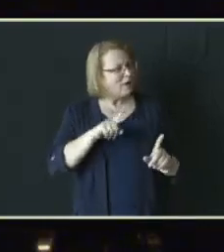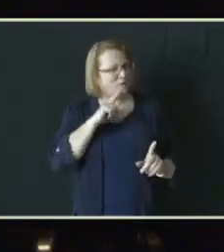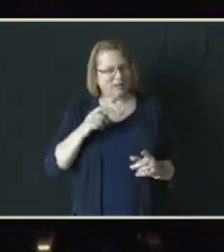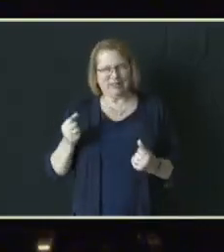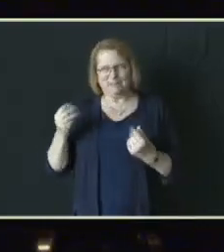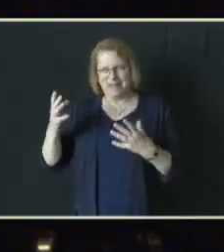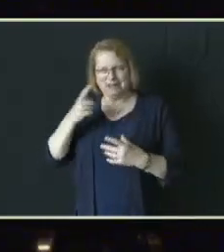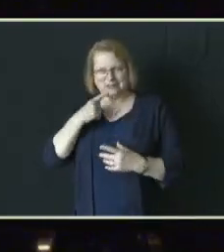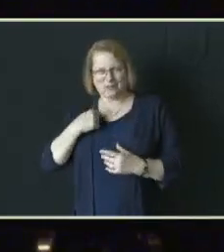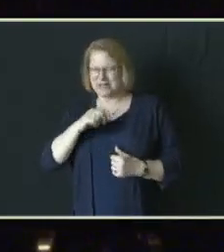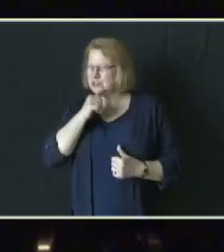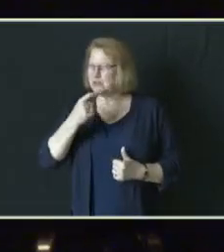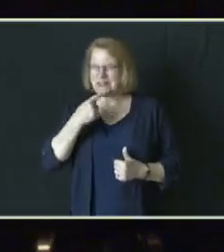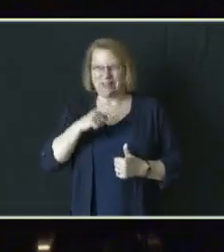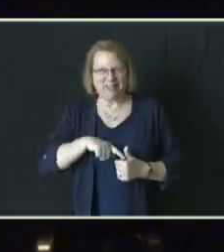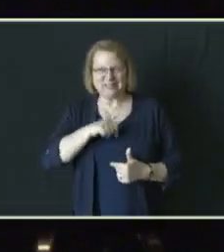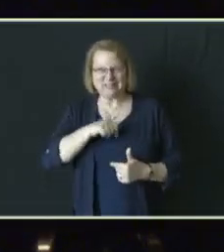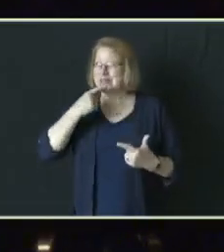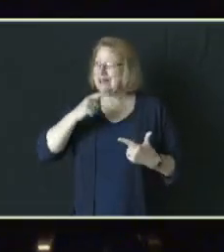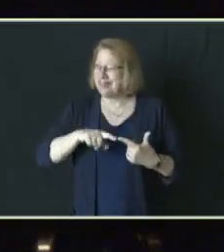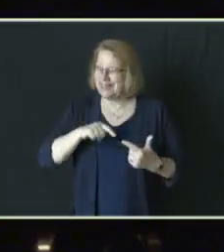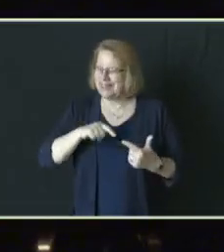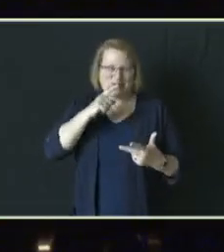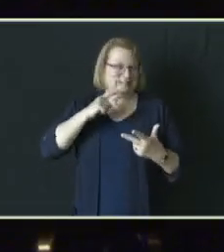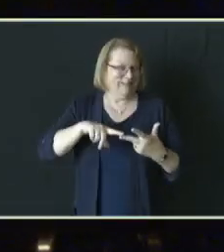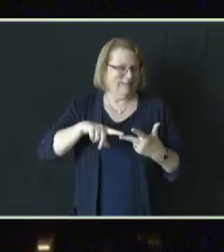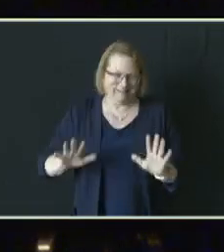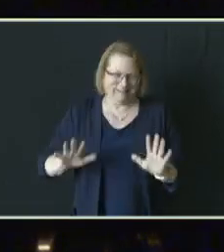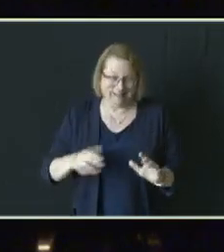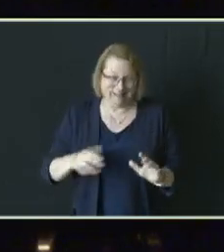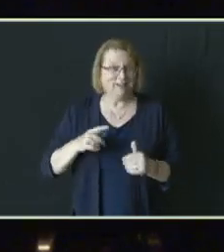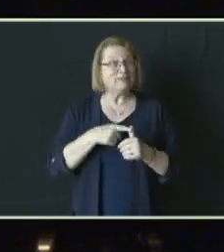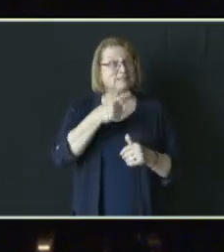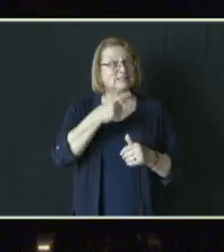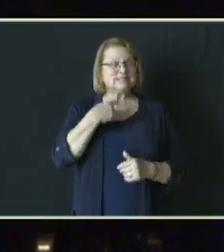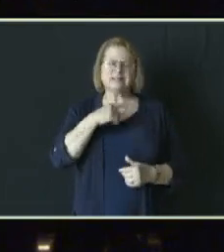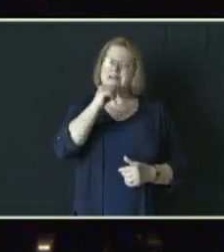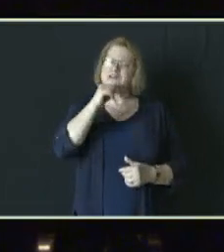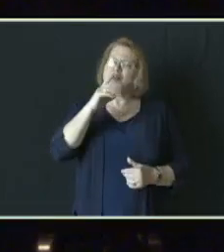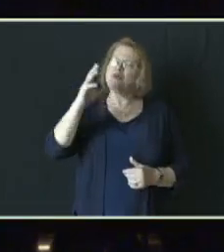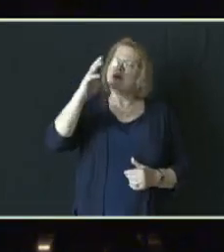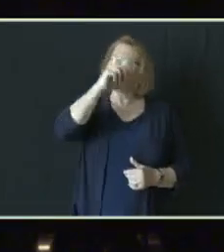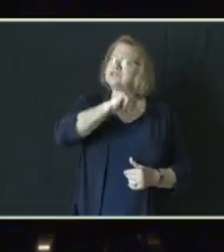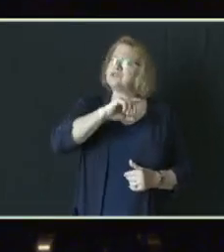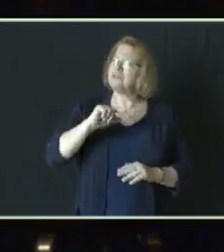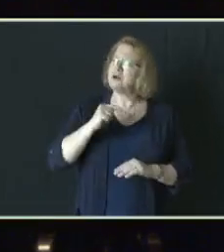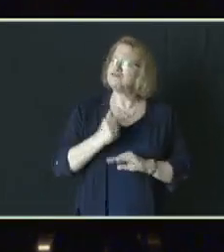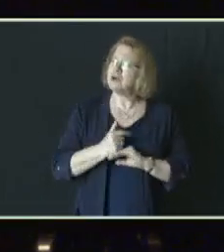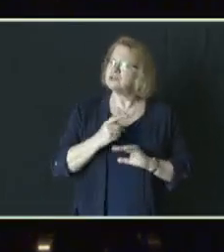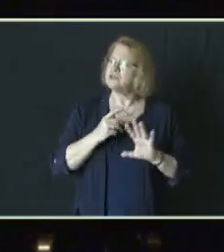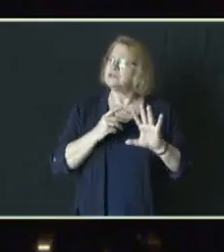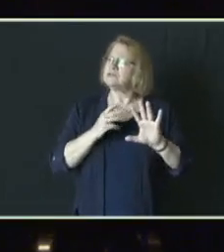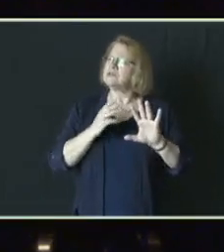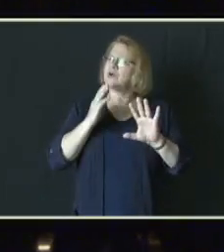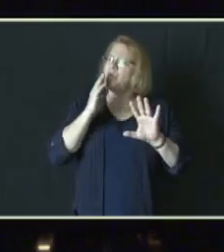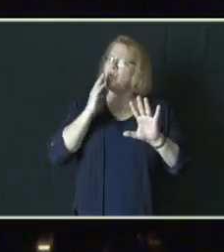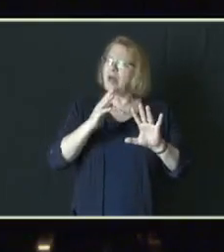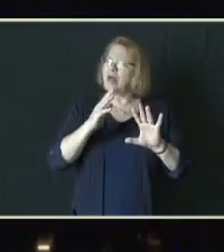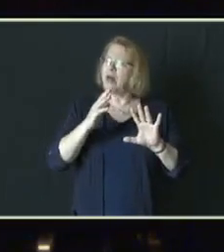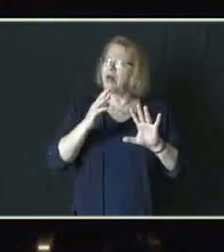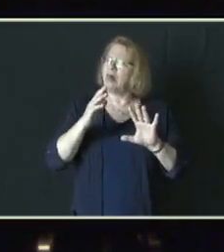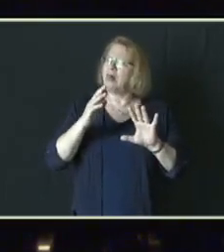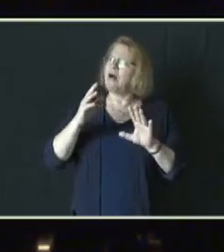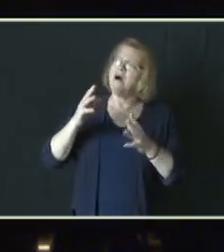say. First, they said, don't assume that the graduates will cling to your every word as